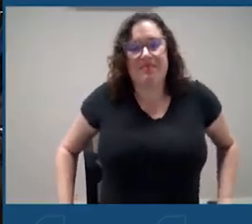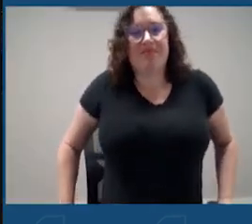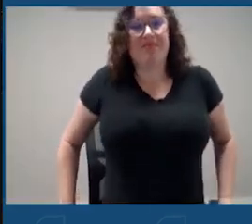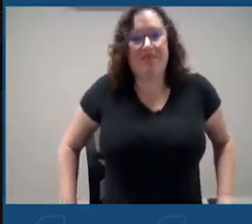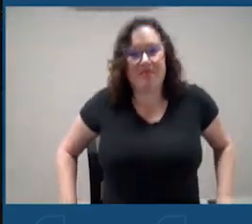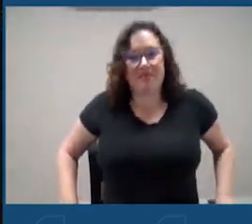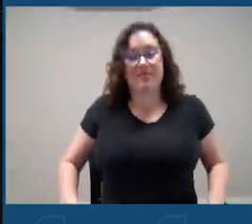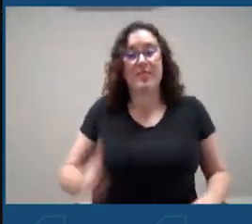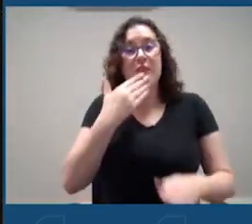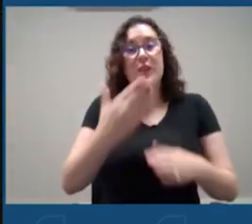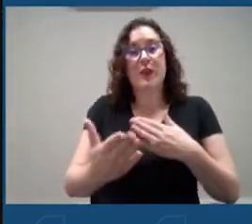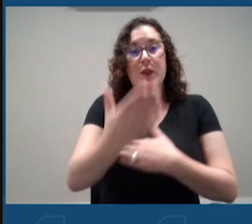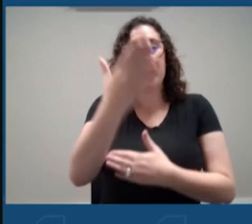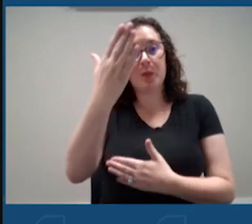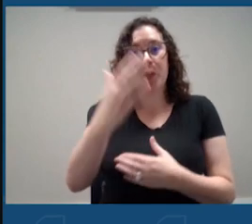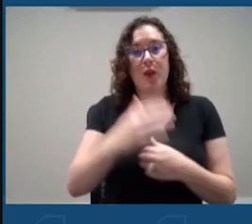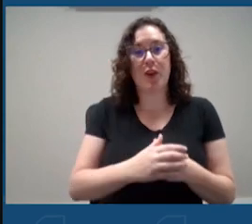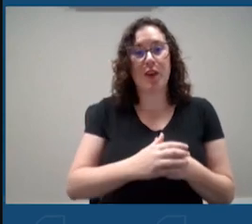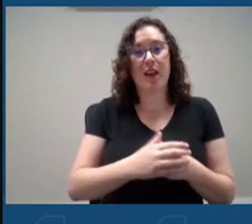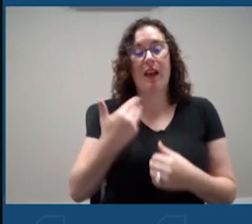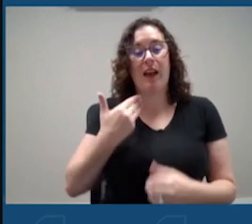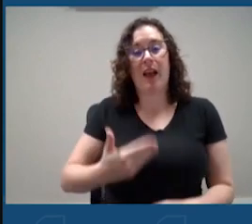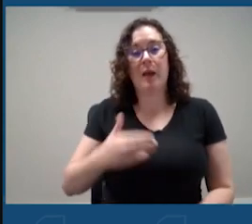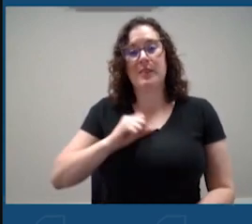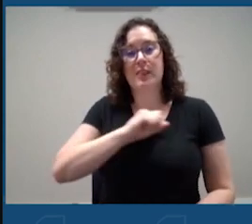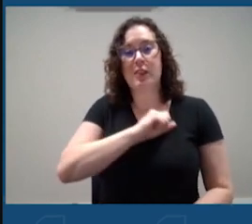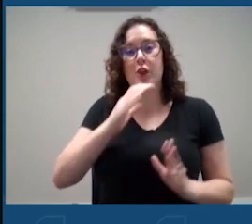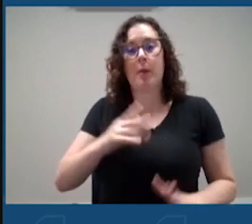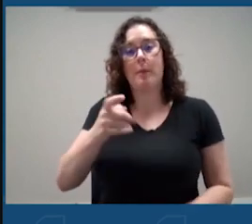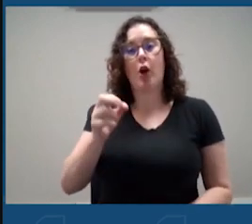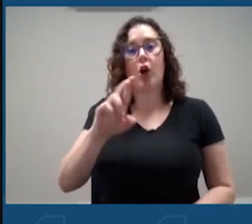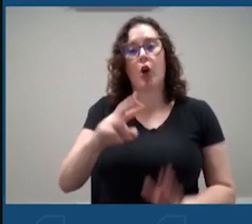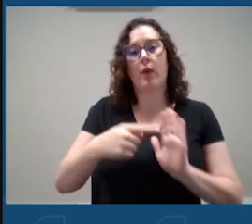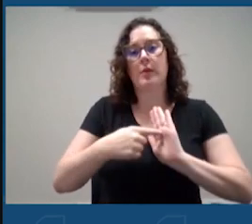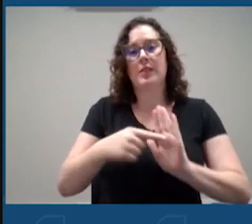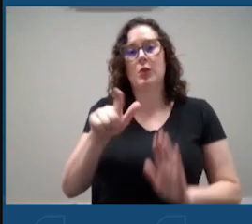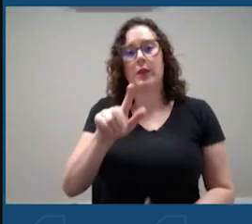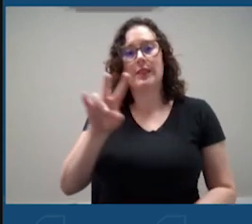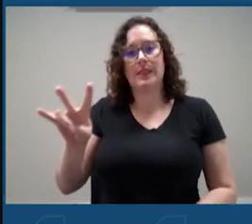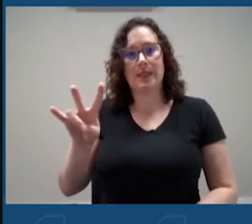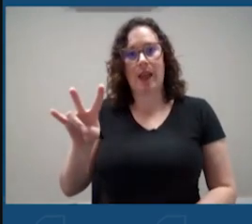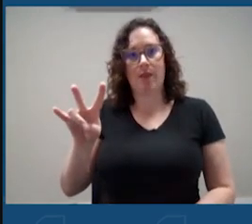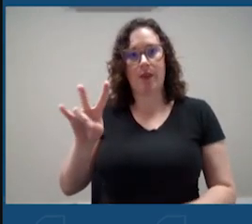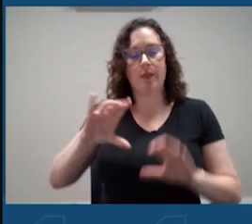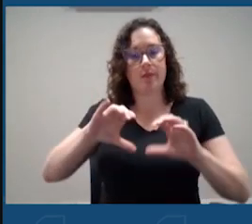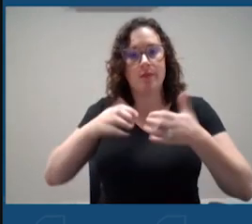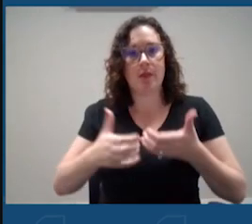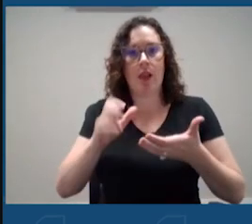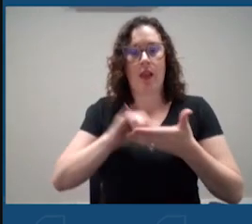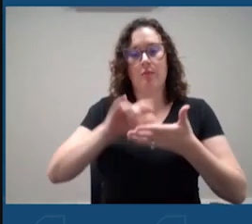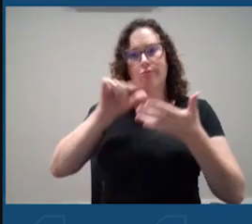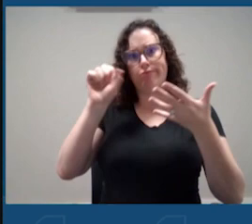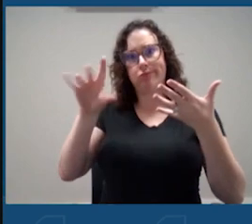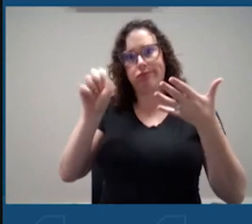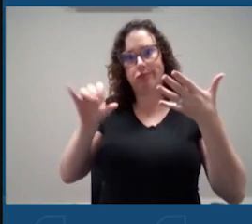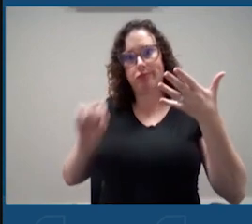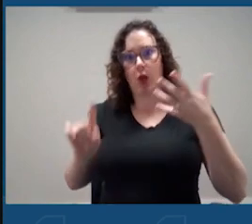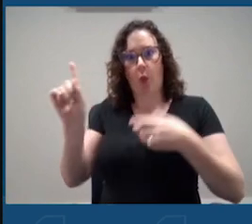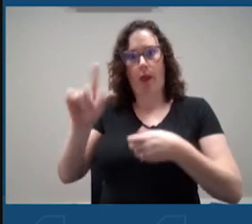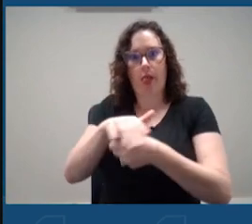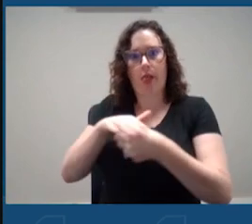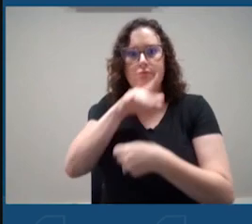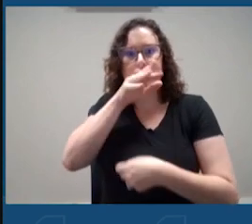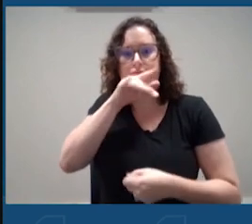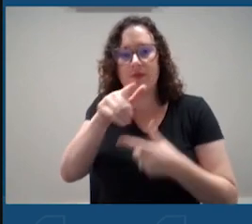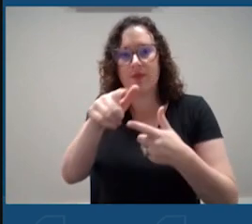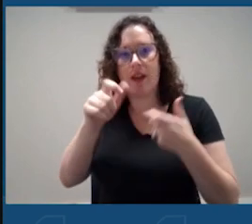Good morning. I'm State Senator Kevin Parker. I represent the 21st District in Brooklyn, which is Flatbush and East Flatbush, Midwood, Ditmas Park, Windsor Terrace, and Park Slope. I am the Majority Whip